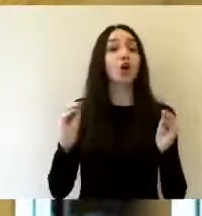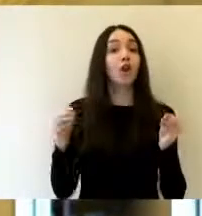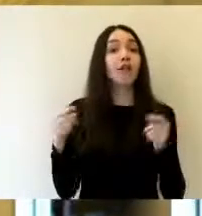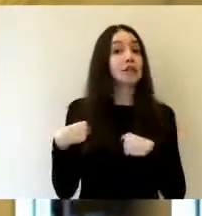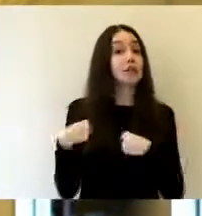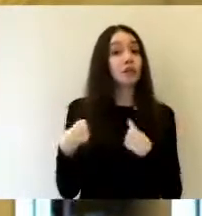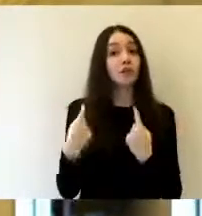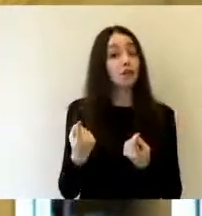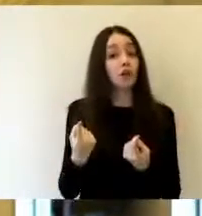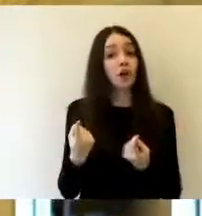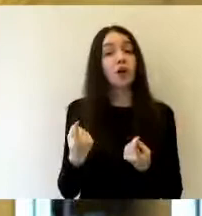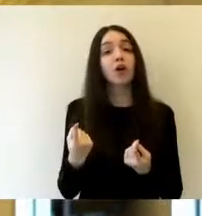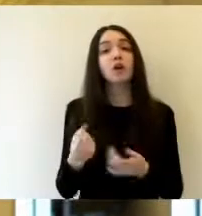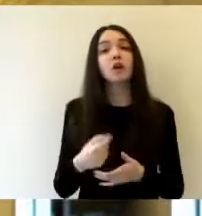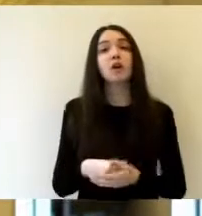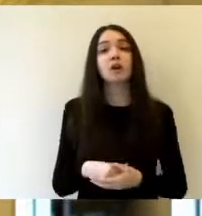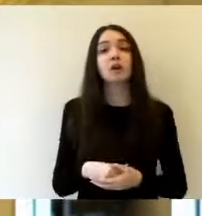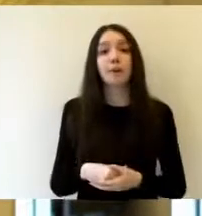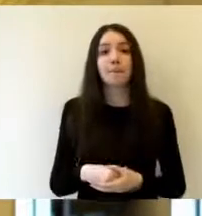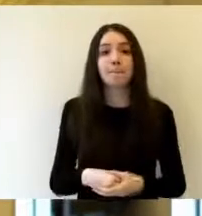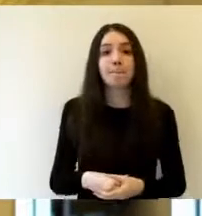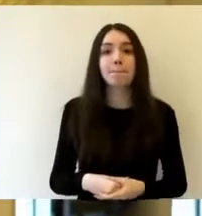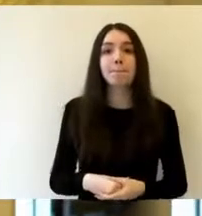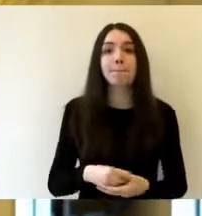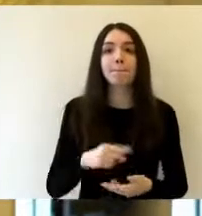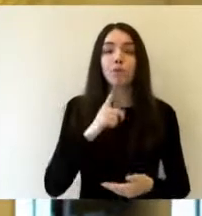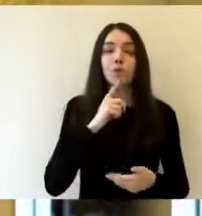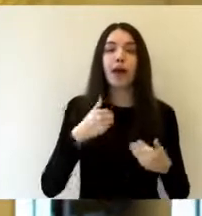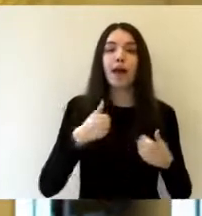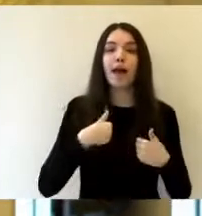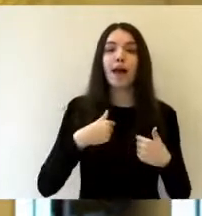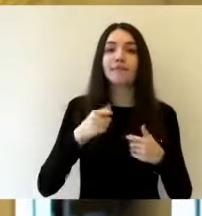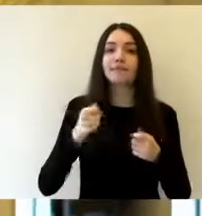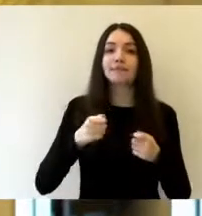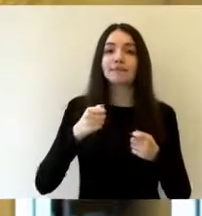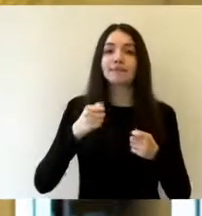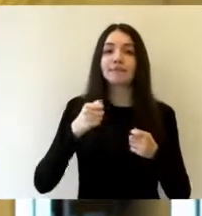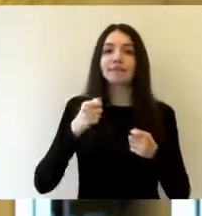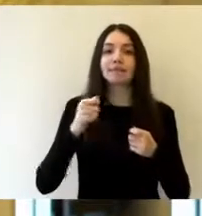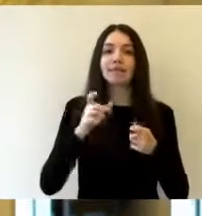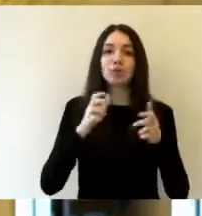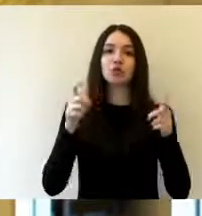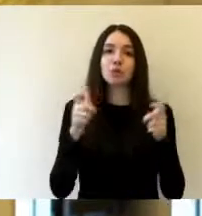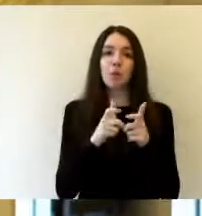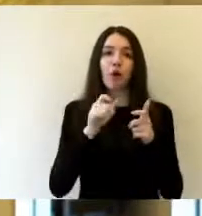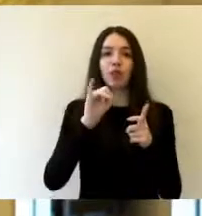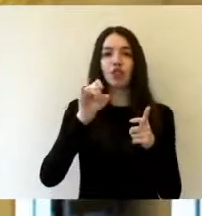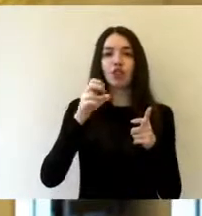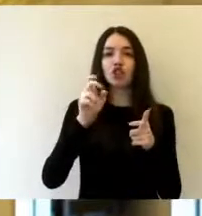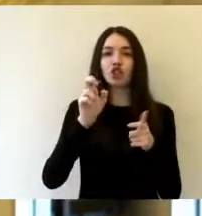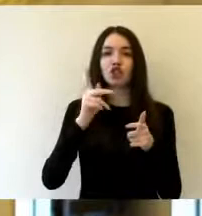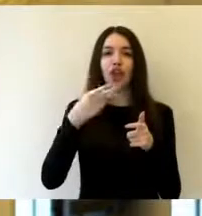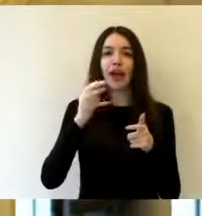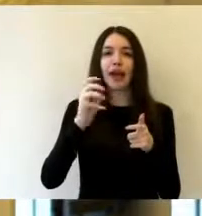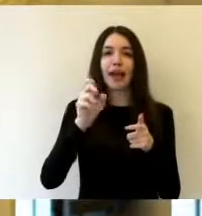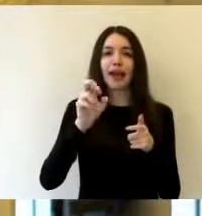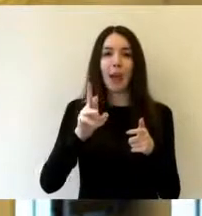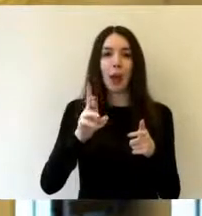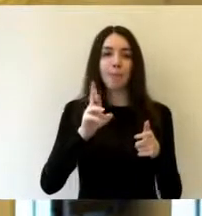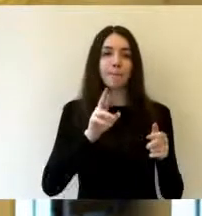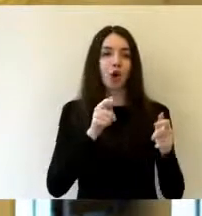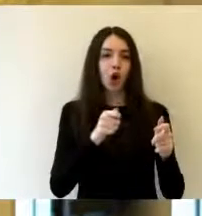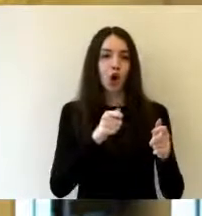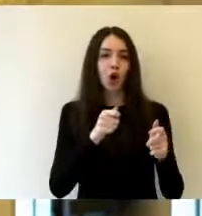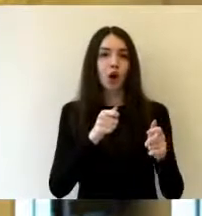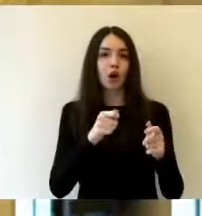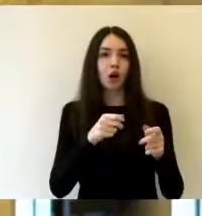answer. It's true, I do have like pneumatic air hammers, which basically hold chisels, so it's like a miniature jackhammer. And I think,